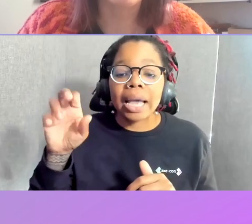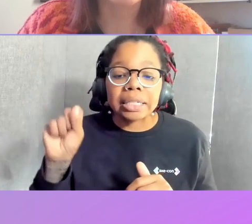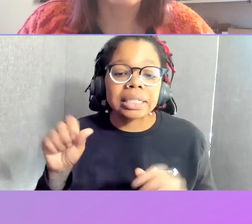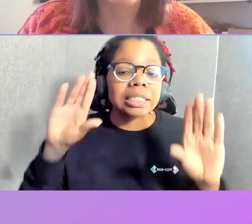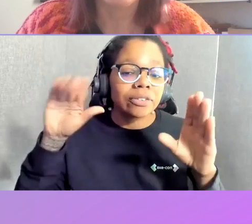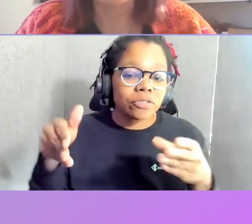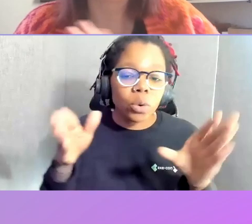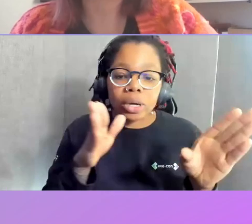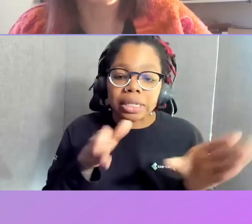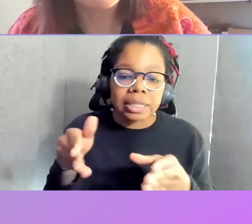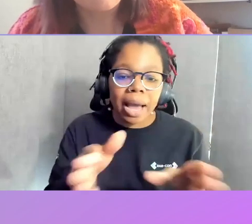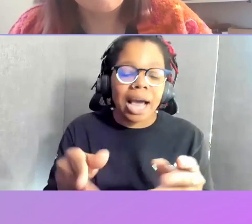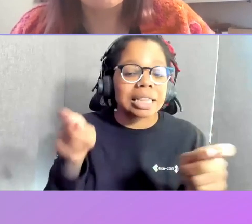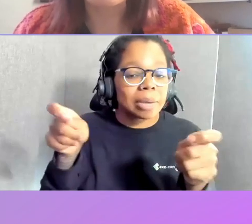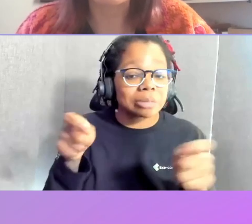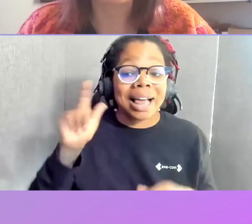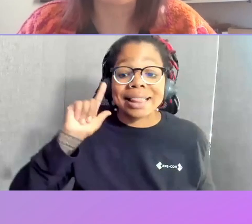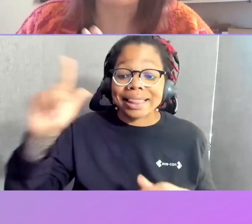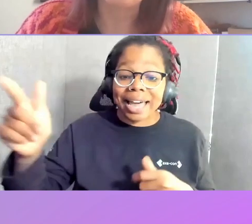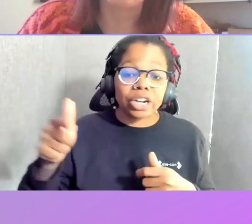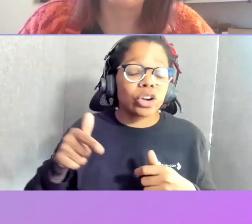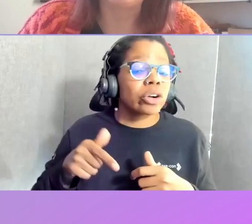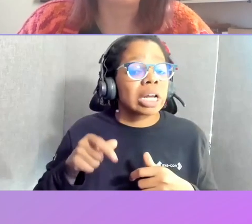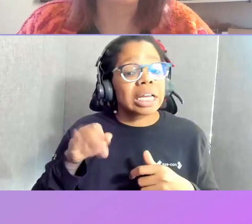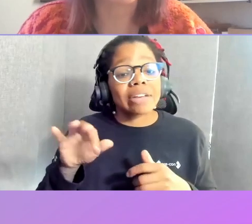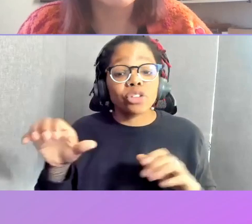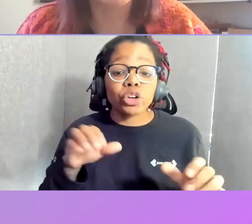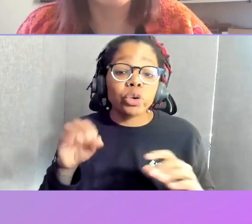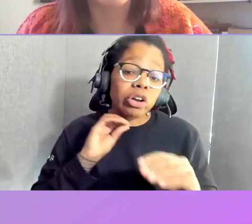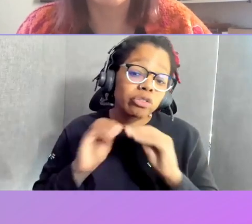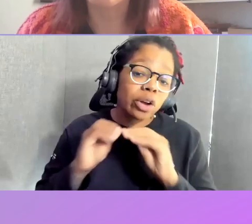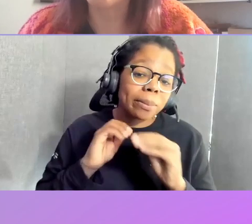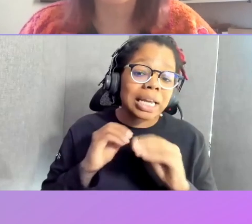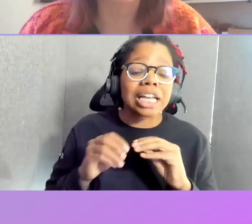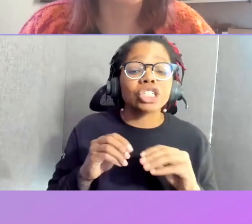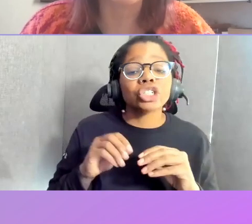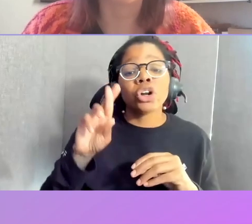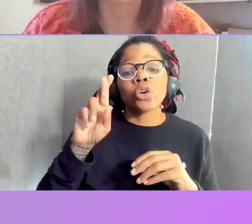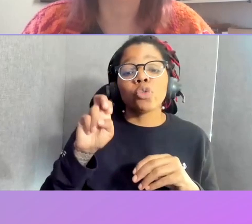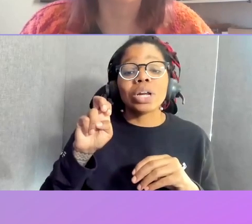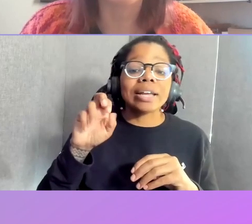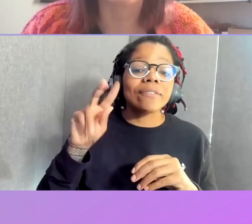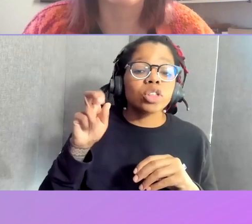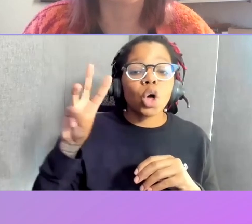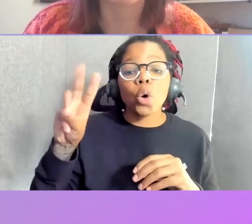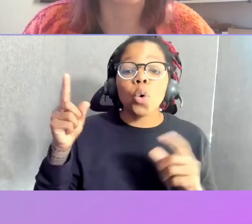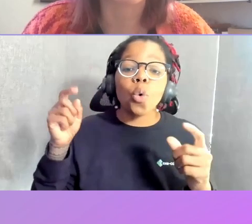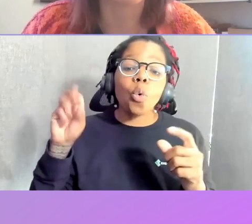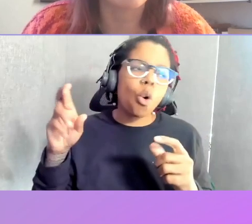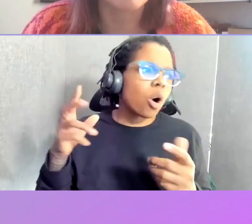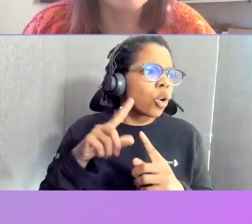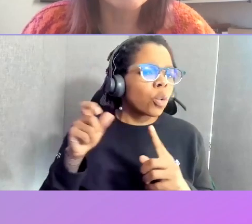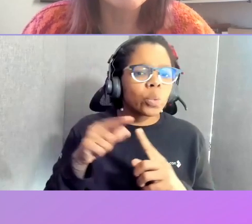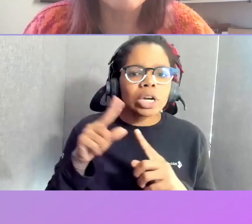path management. Then maybe later afterwards, if you're doing remediation, reflow, or maybe when you will adopt